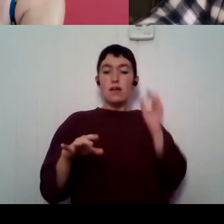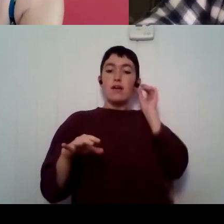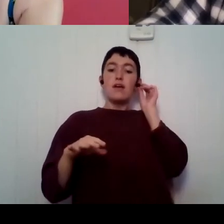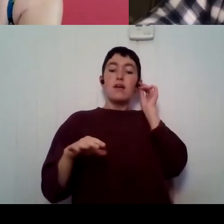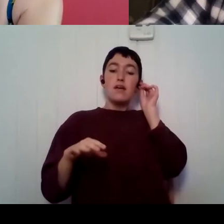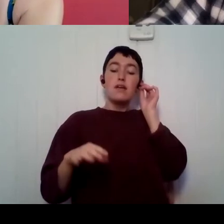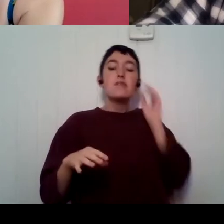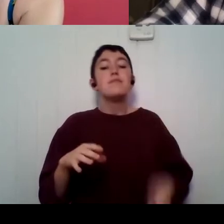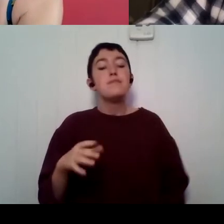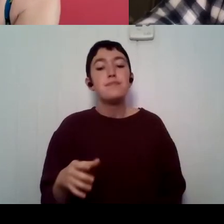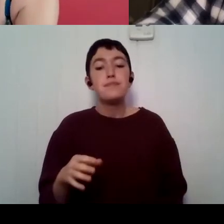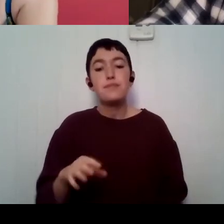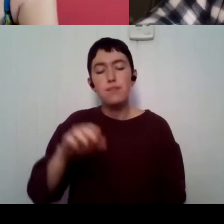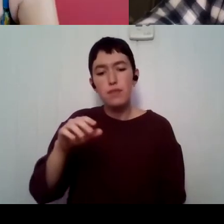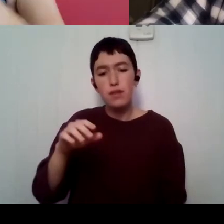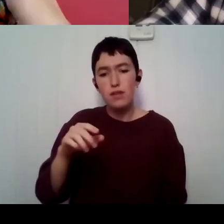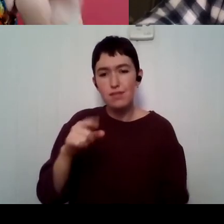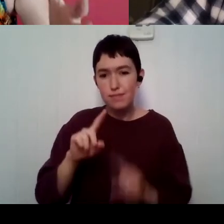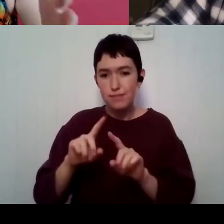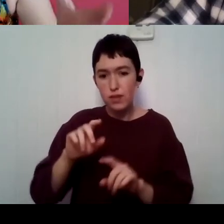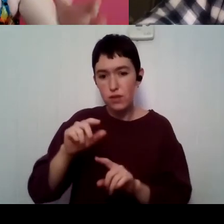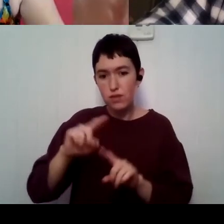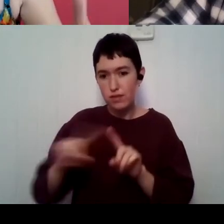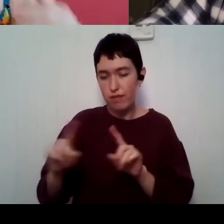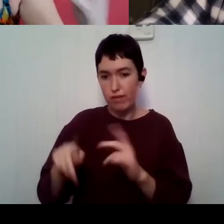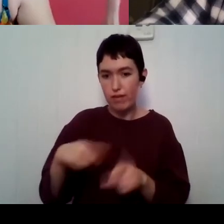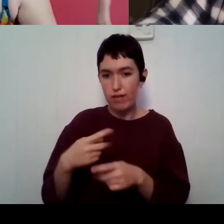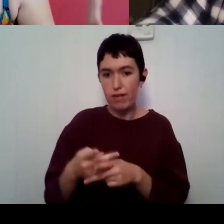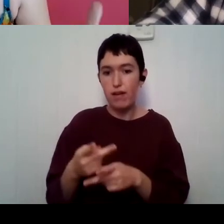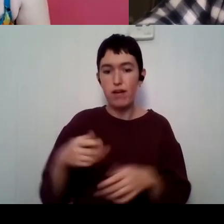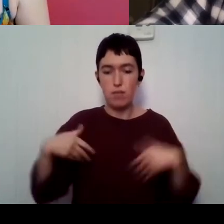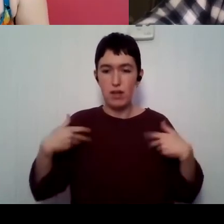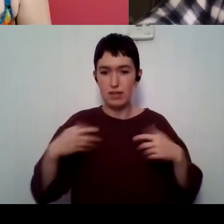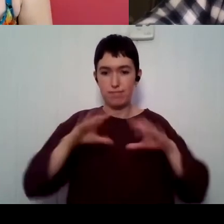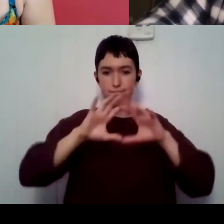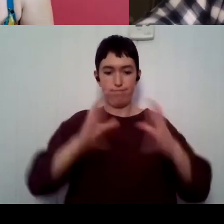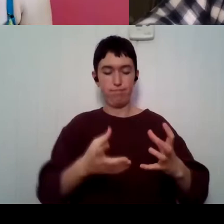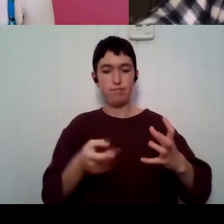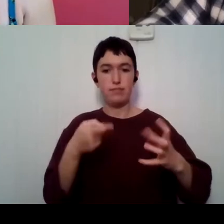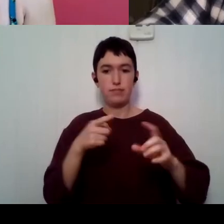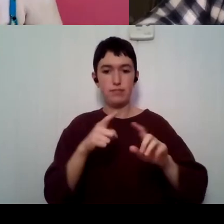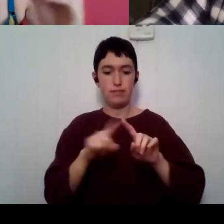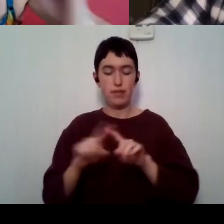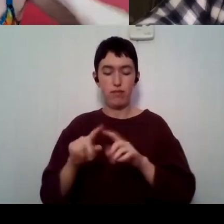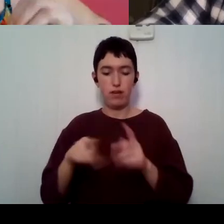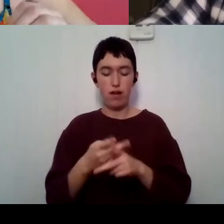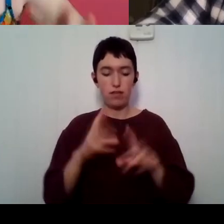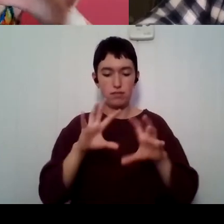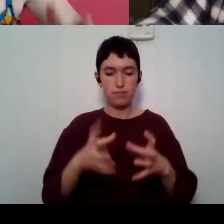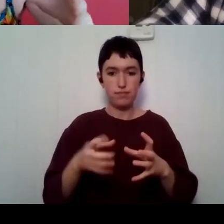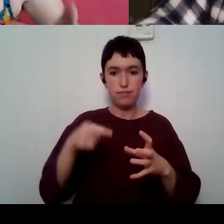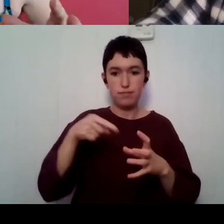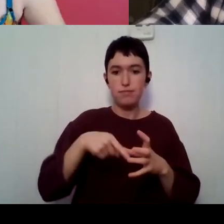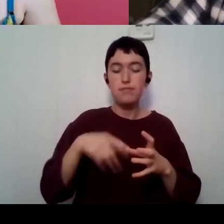Guenons are really interesting. Guenons include many species of monkeys. They're a type of monkey that live in Africa. And oftentimes they'll have different alarm calls for